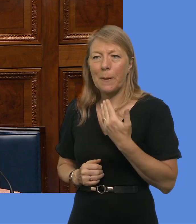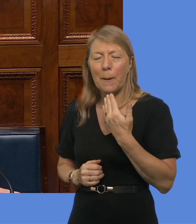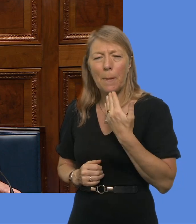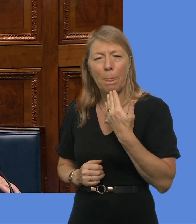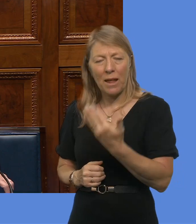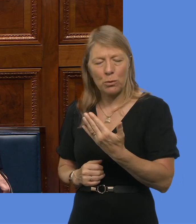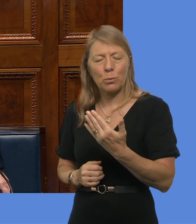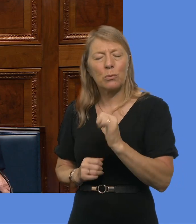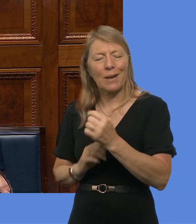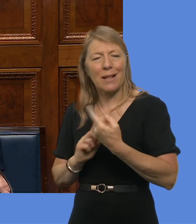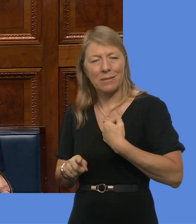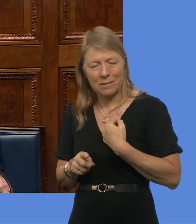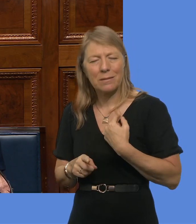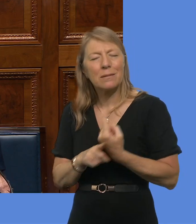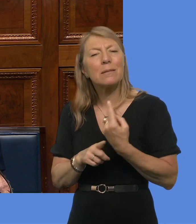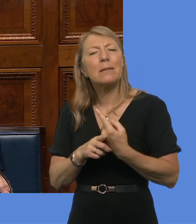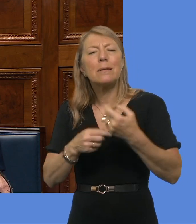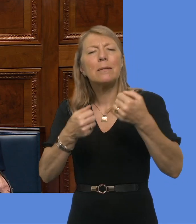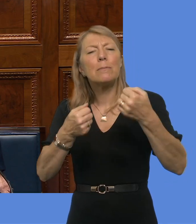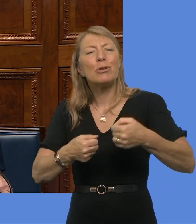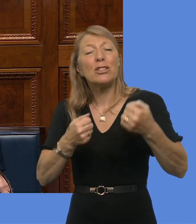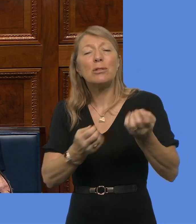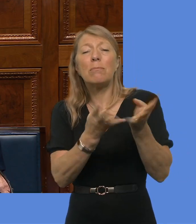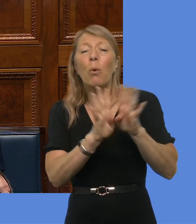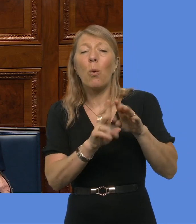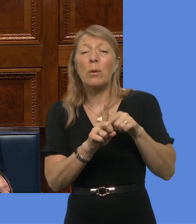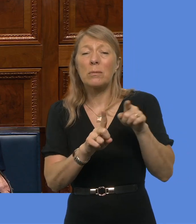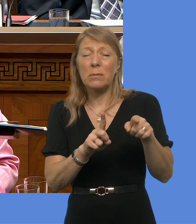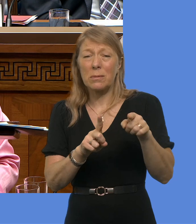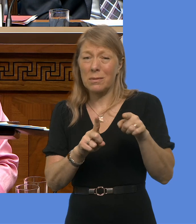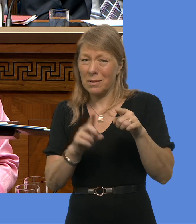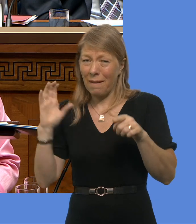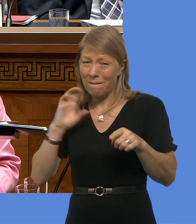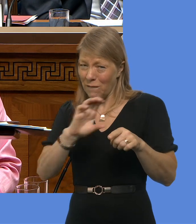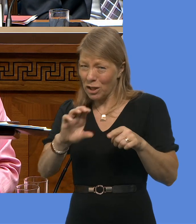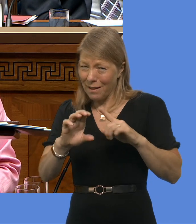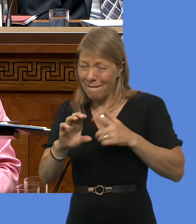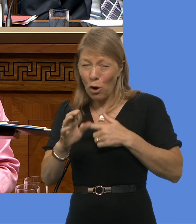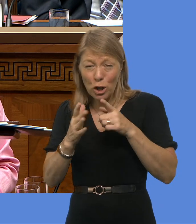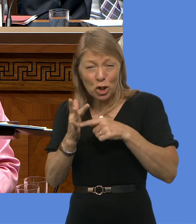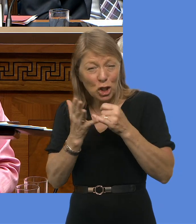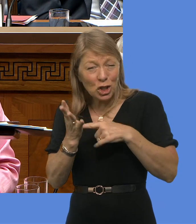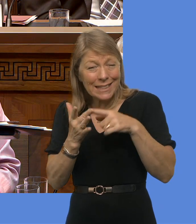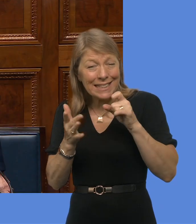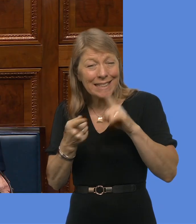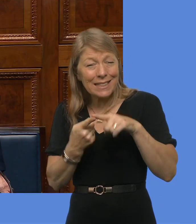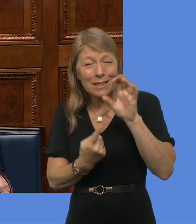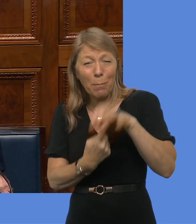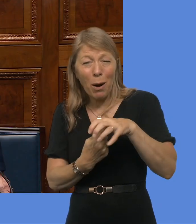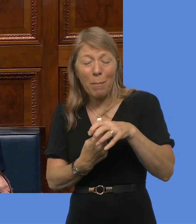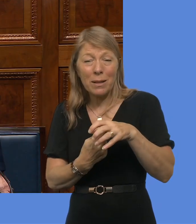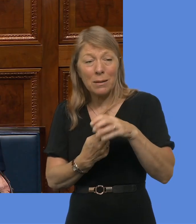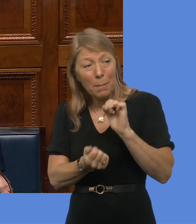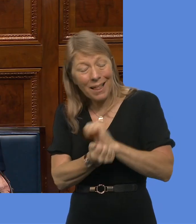the funding to the Justice Department and the numbers of police officers which we need. But further on to what she has